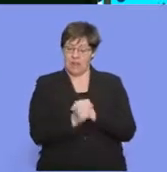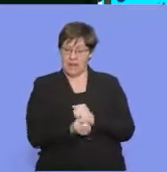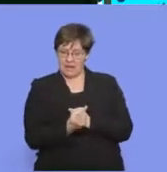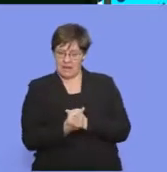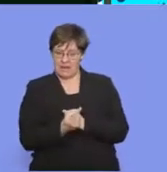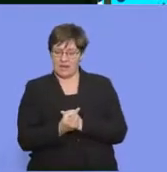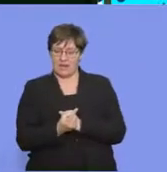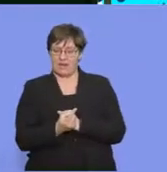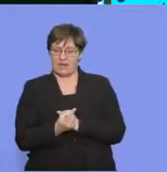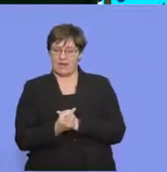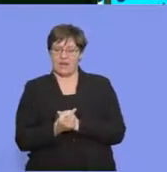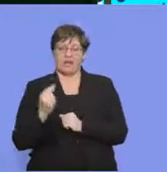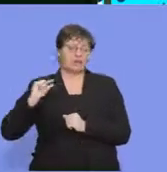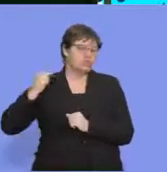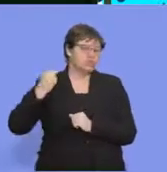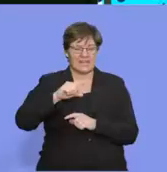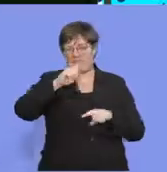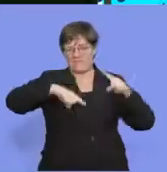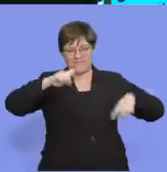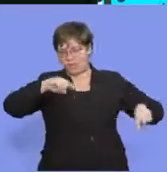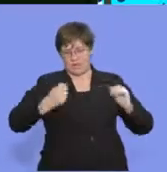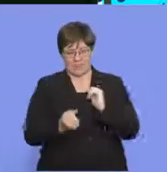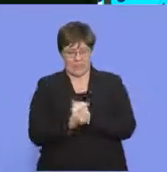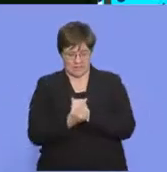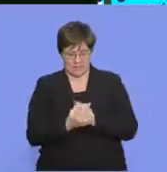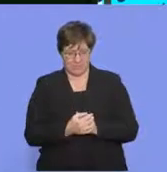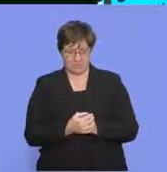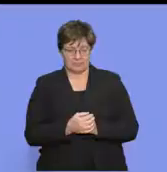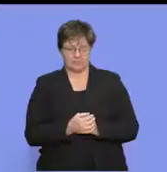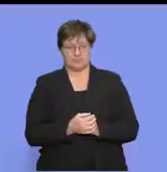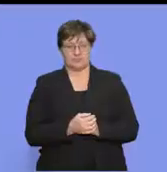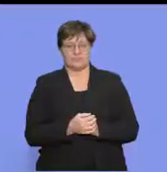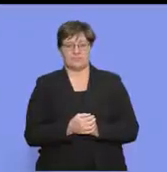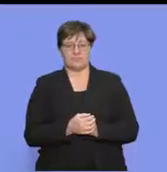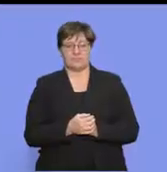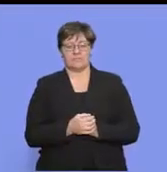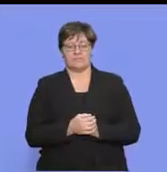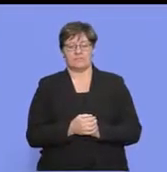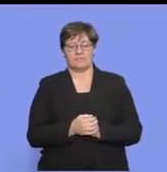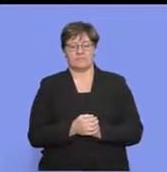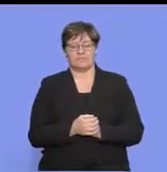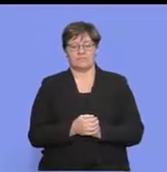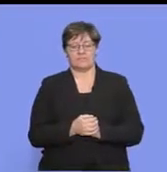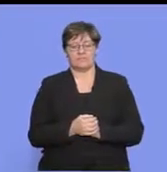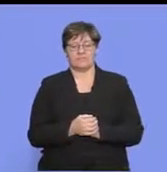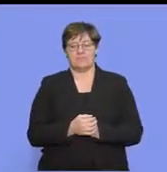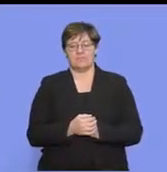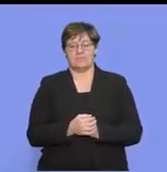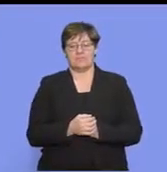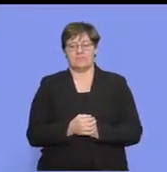takes place, there's a lot of genetic variation that can happen. All right, so there's variation in the